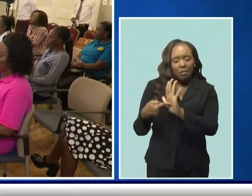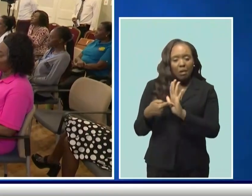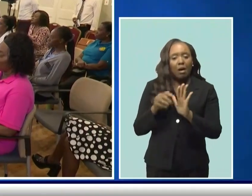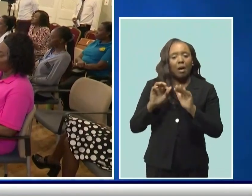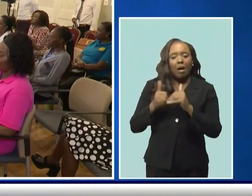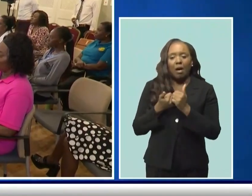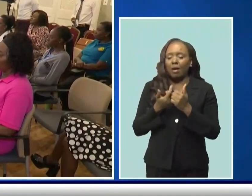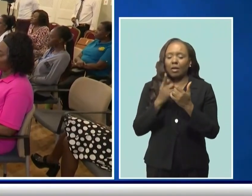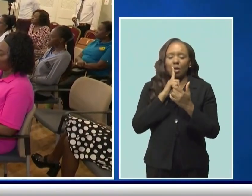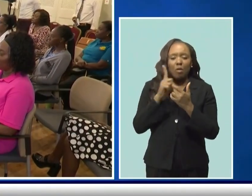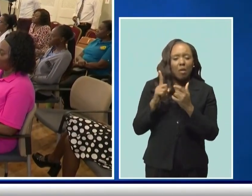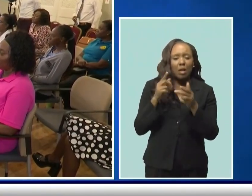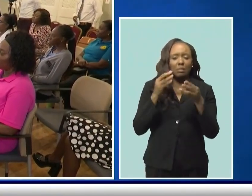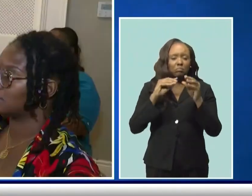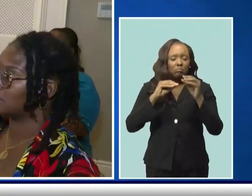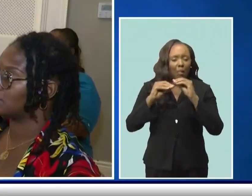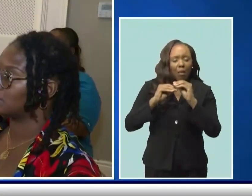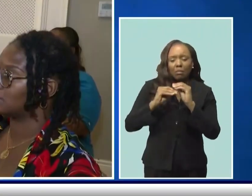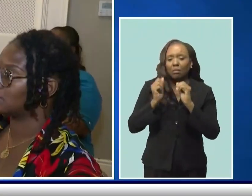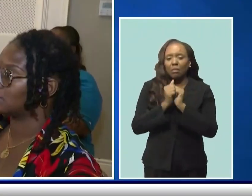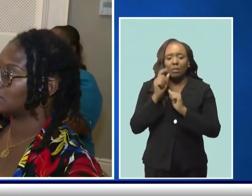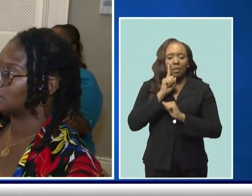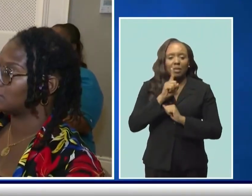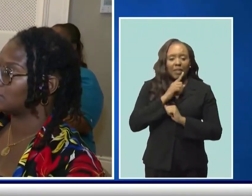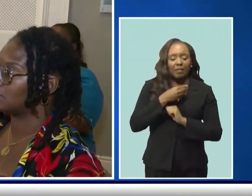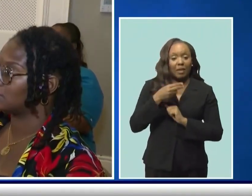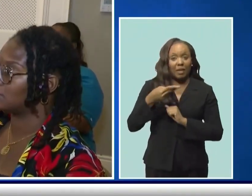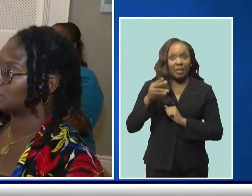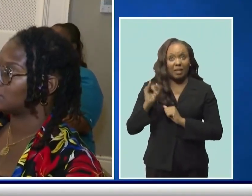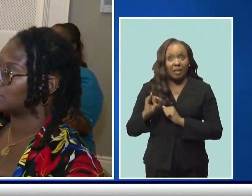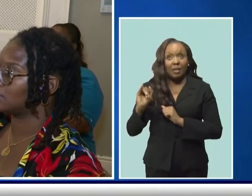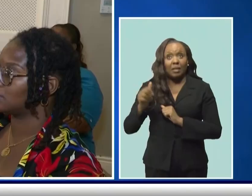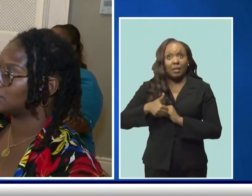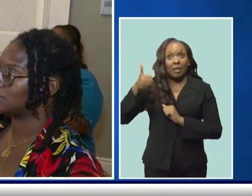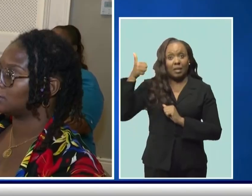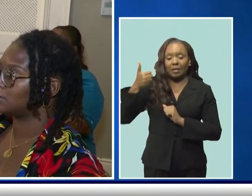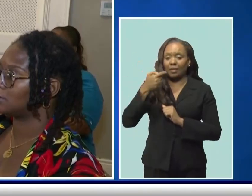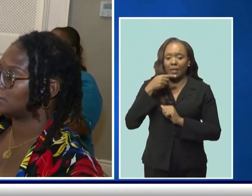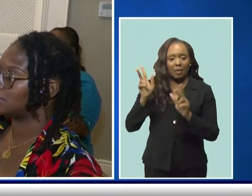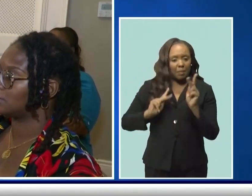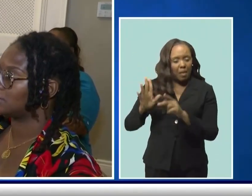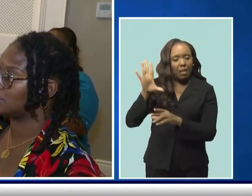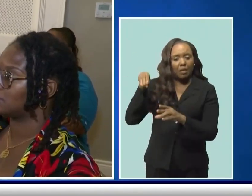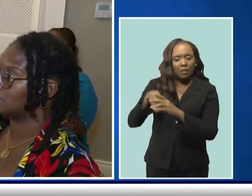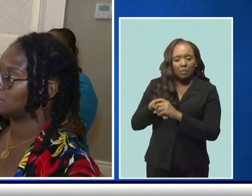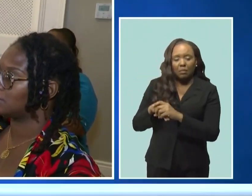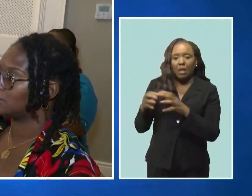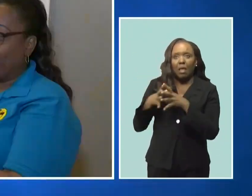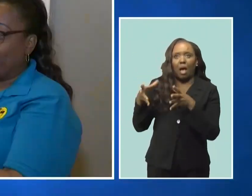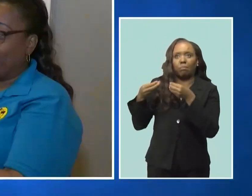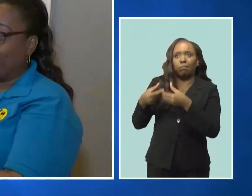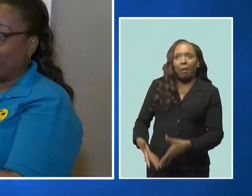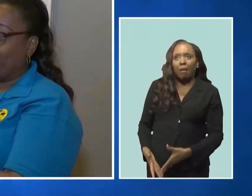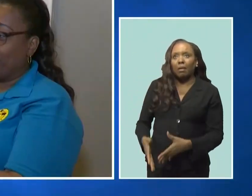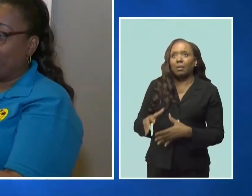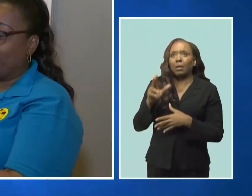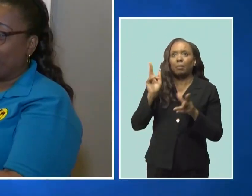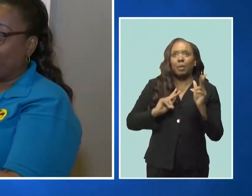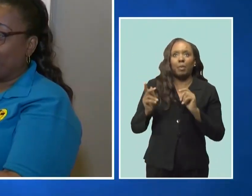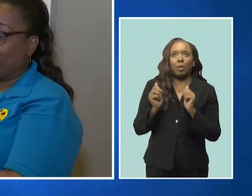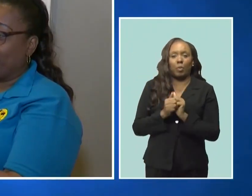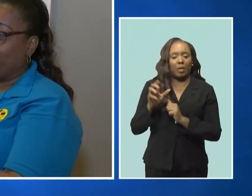to correct and democratize society going forward. The top bank official told the participants much is lost as a result of persons